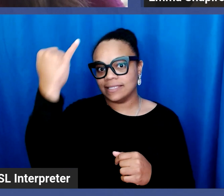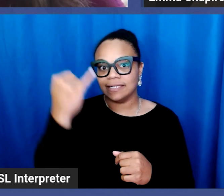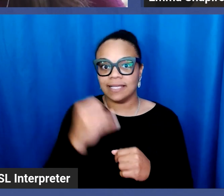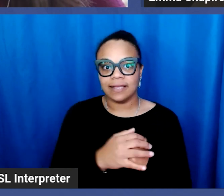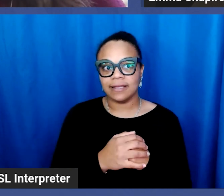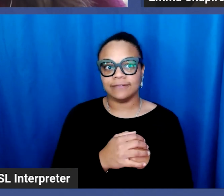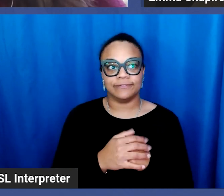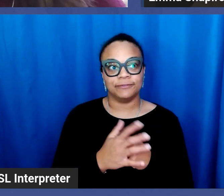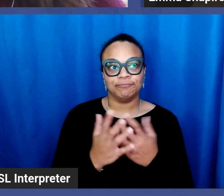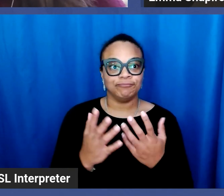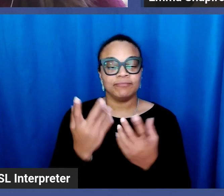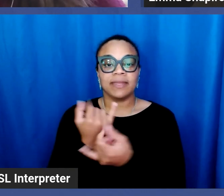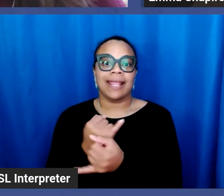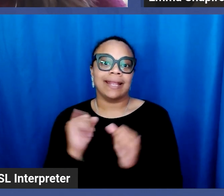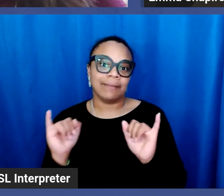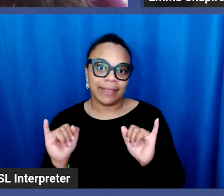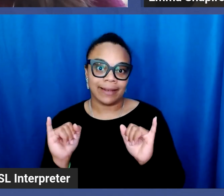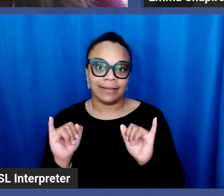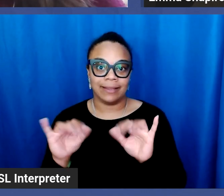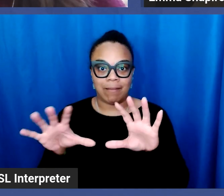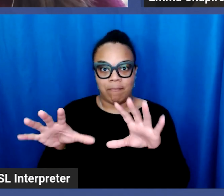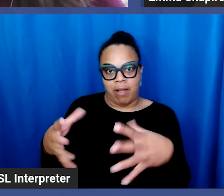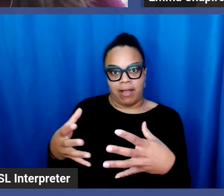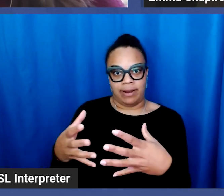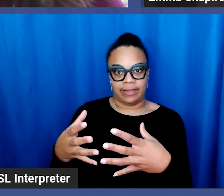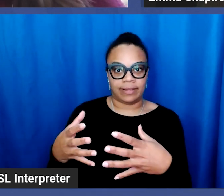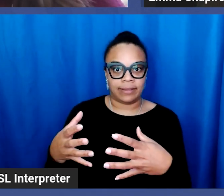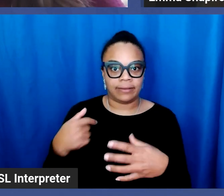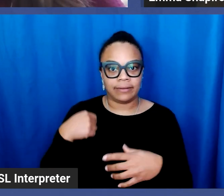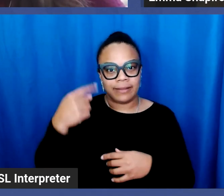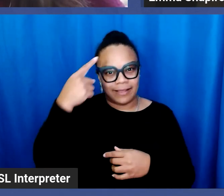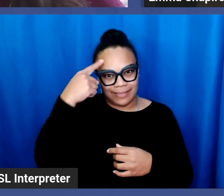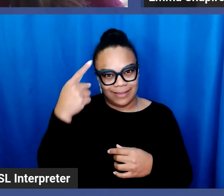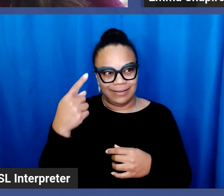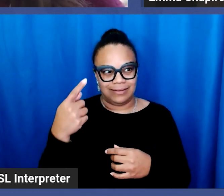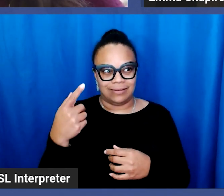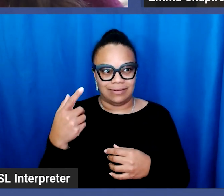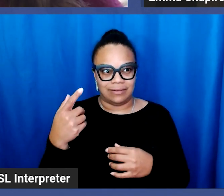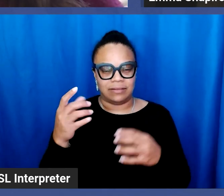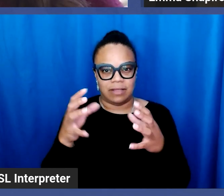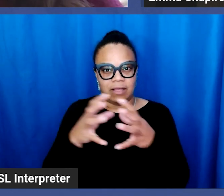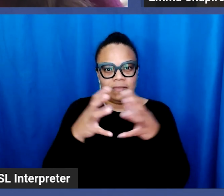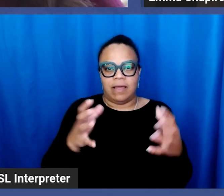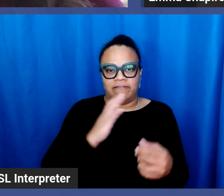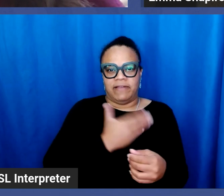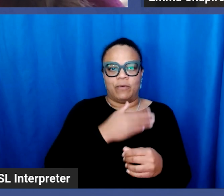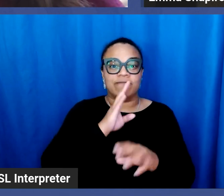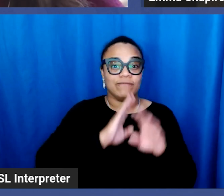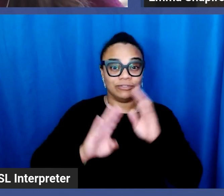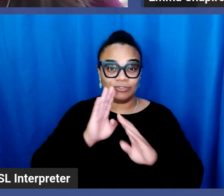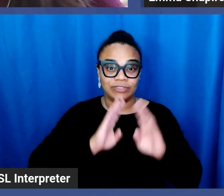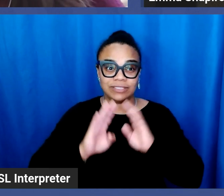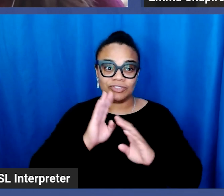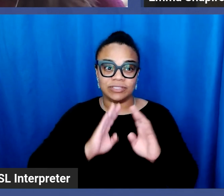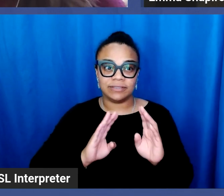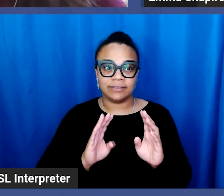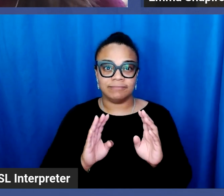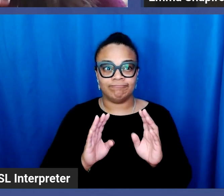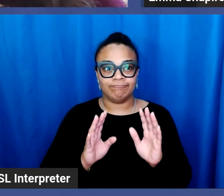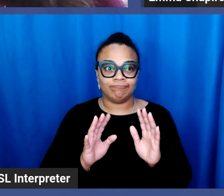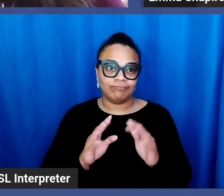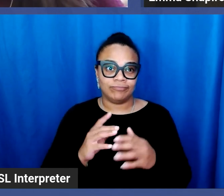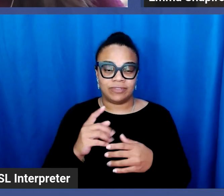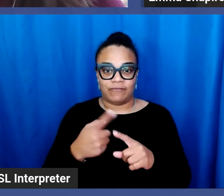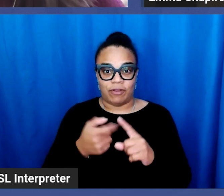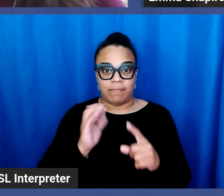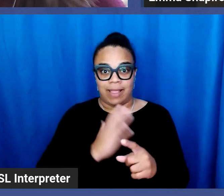a independent body, right? Because I think so much of our frustration, from where